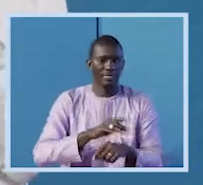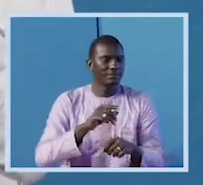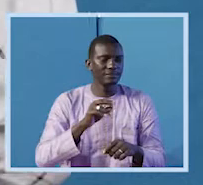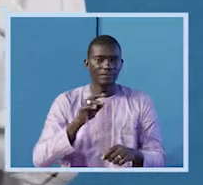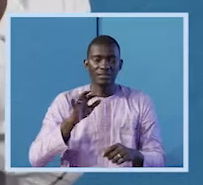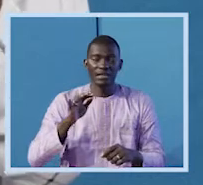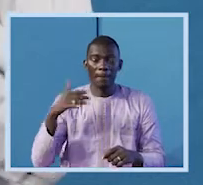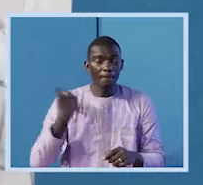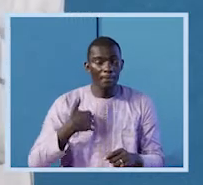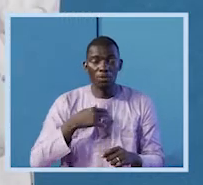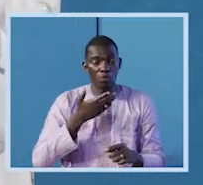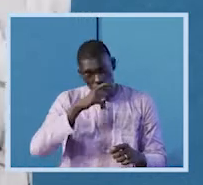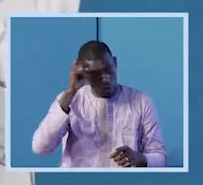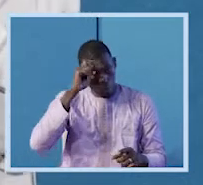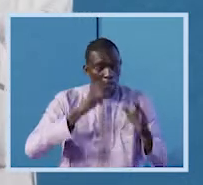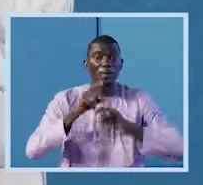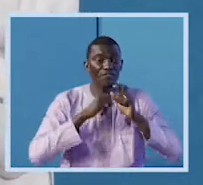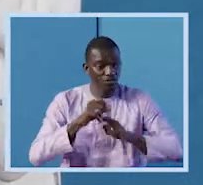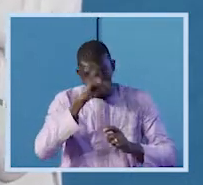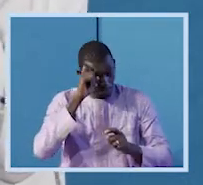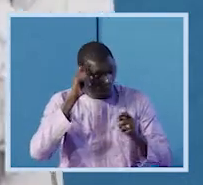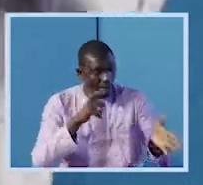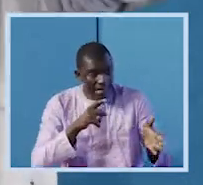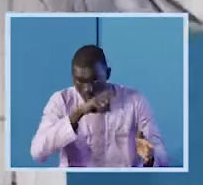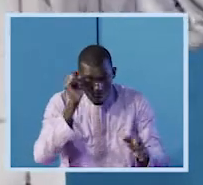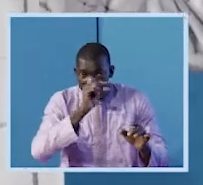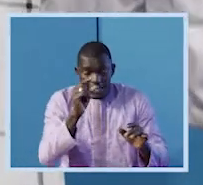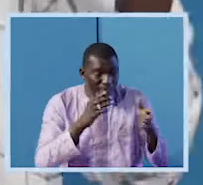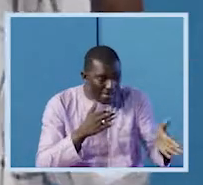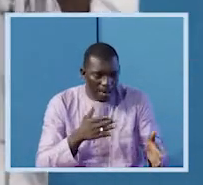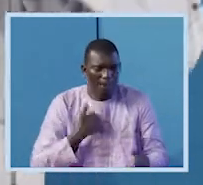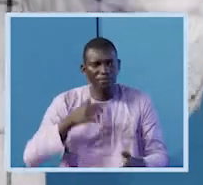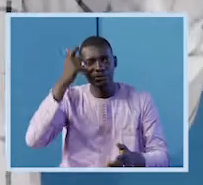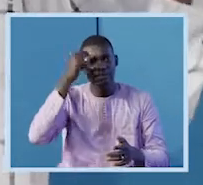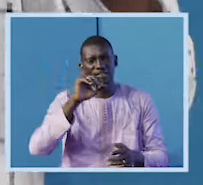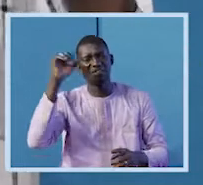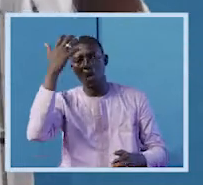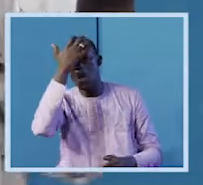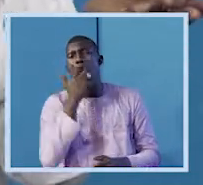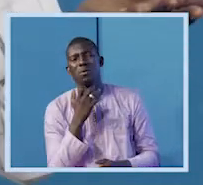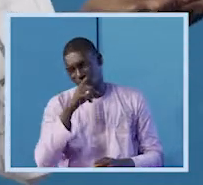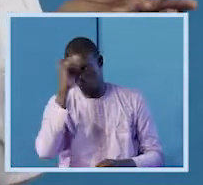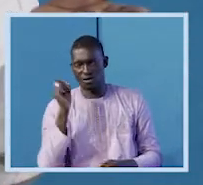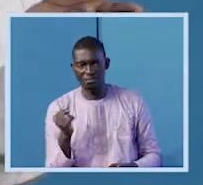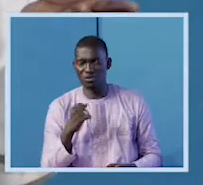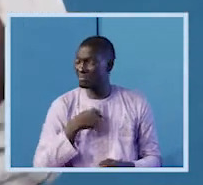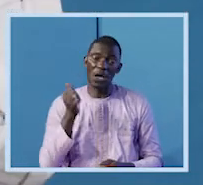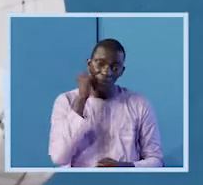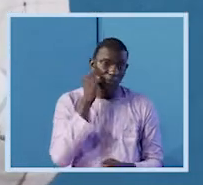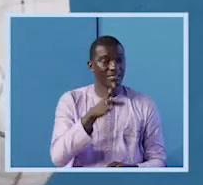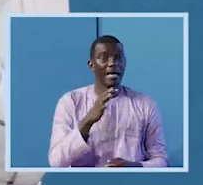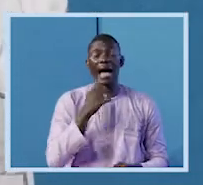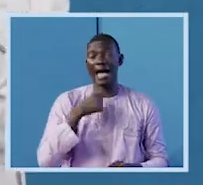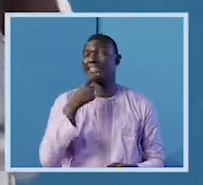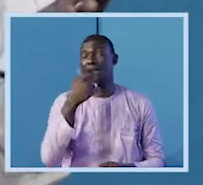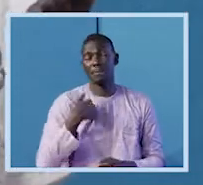are just certain professions in the Gambia that people regard as odd, that odd. when it's not. Because man, I say this all the time. I tell